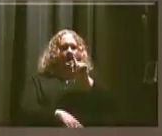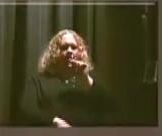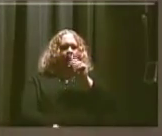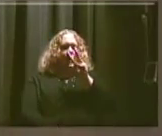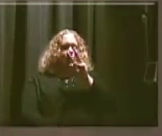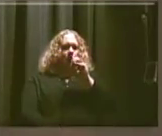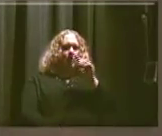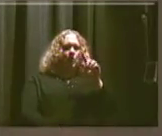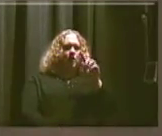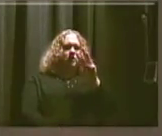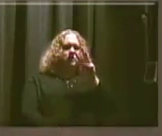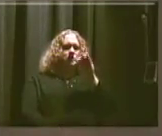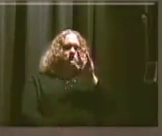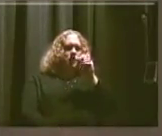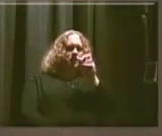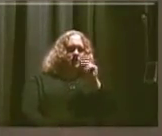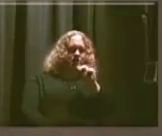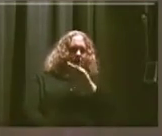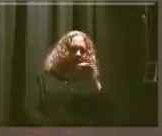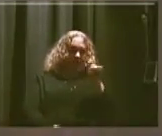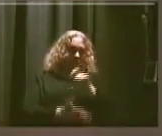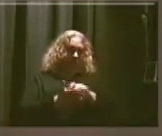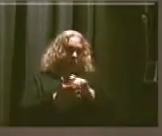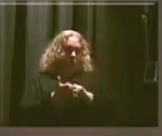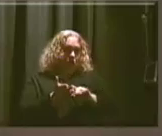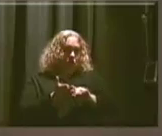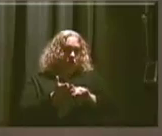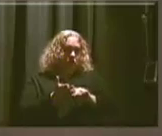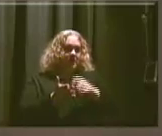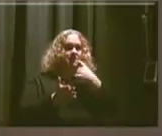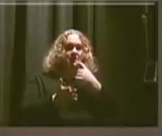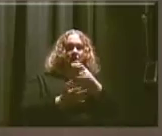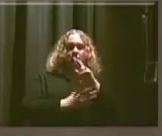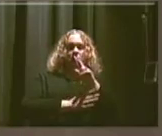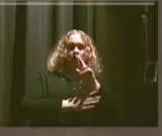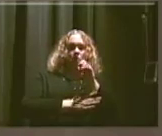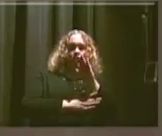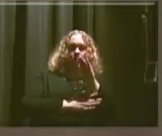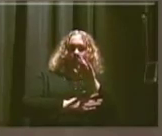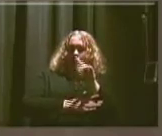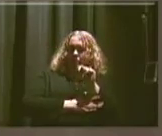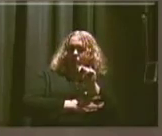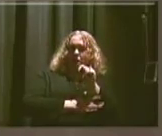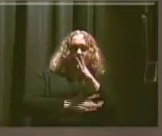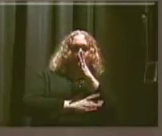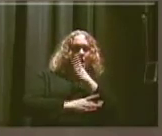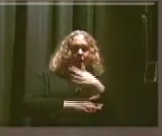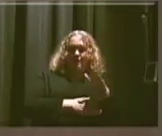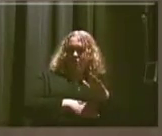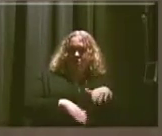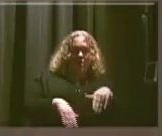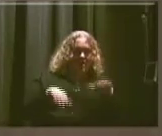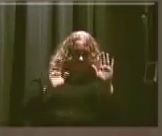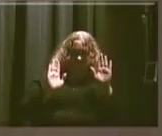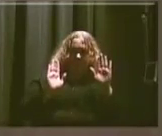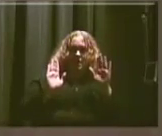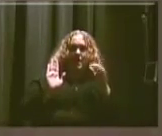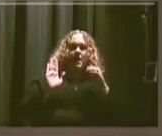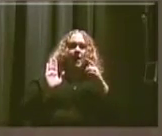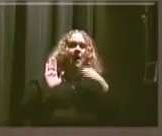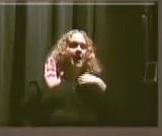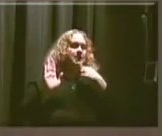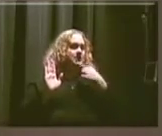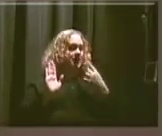and in the verse that he left for my uncle, he said, "Robert, never give up." So I say to